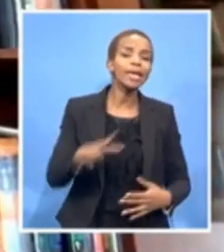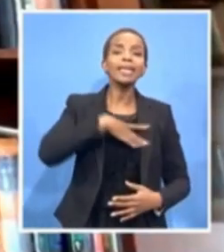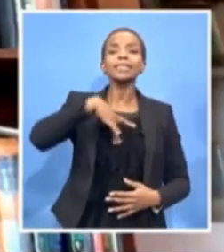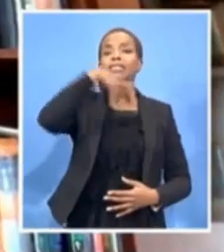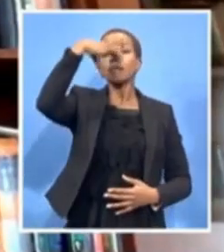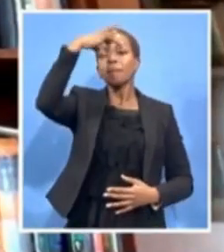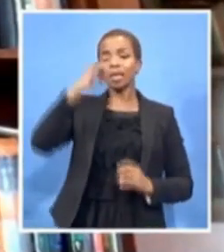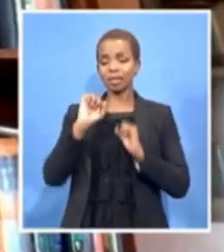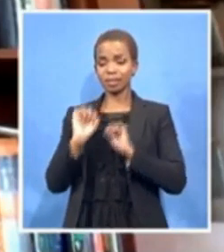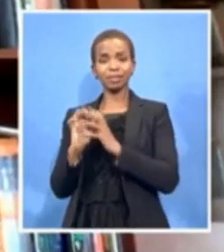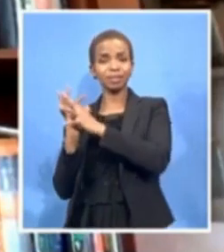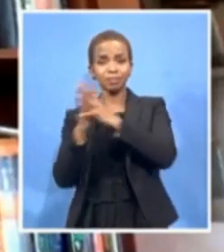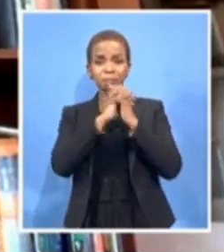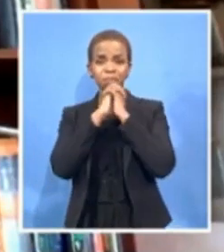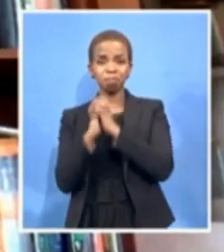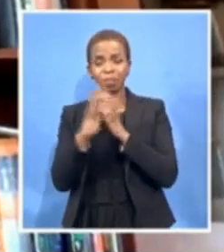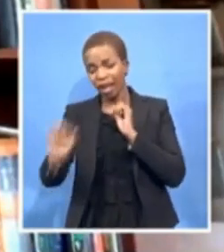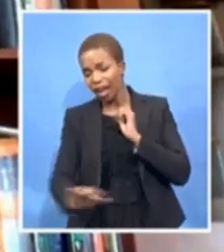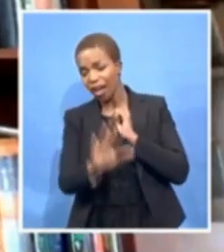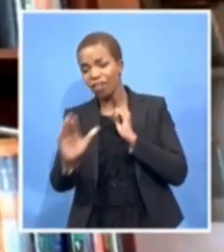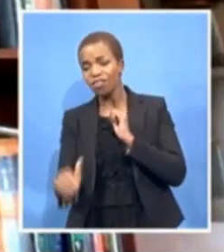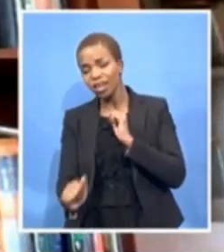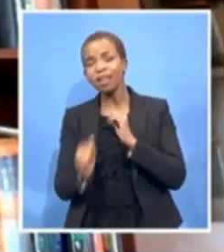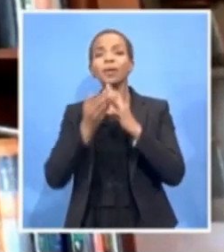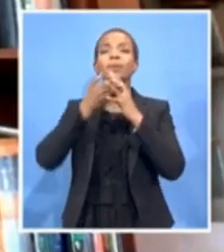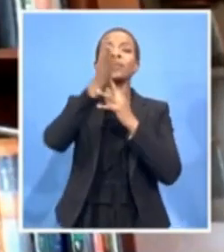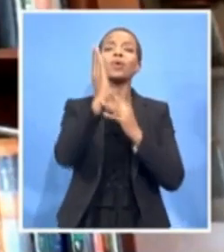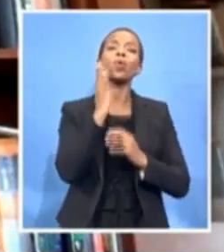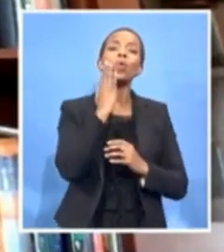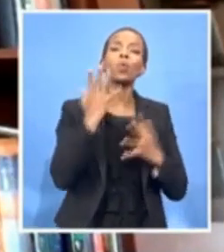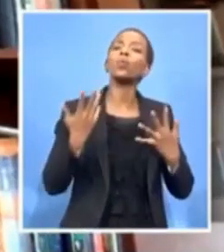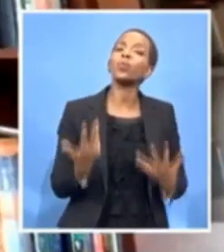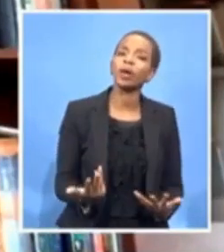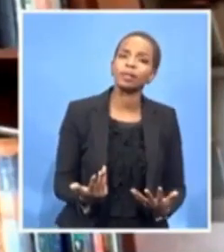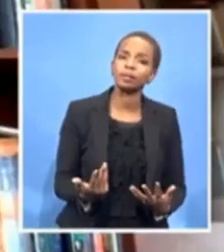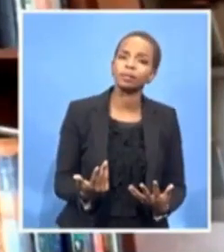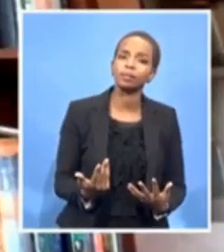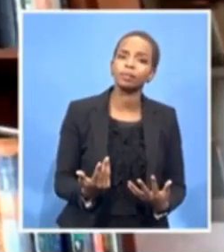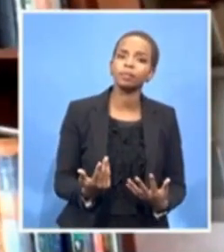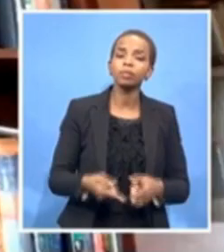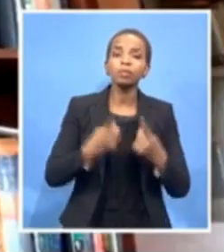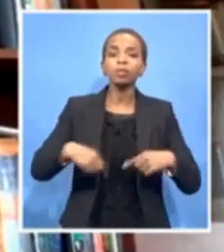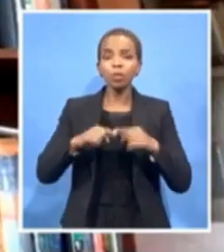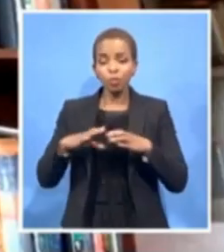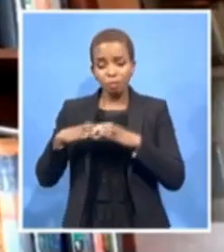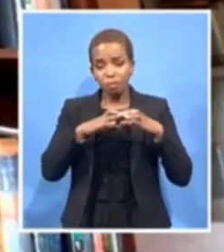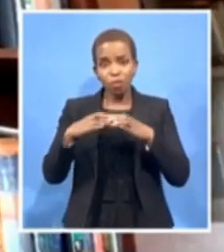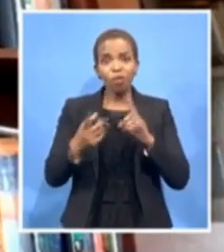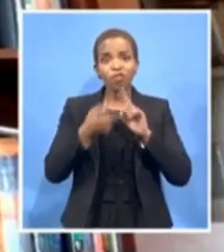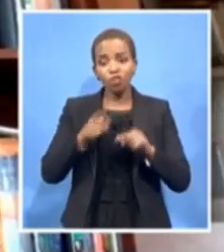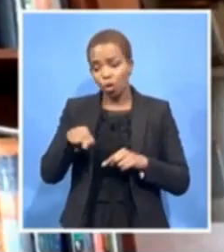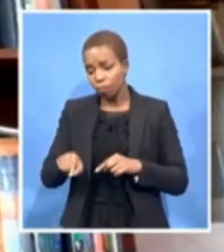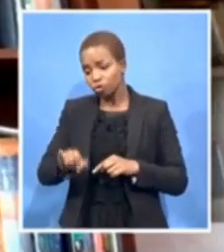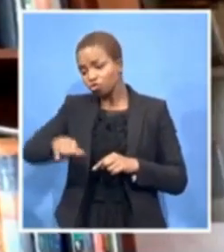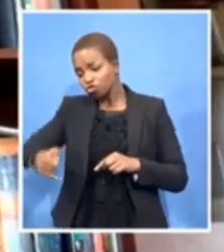I can move without let and hindrance from Johannesburg in South Africa through